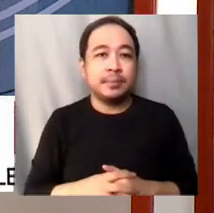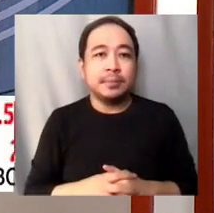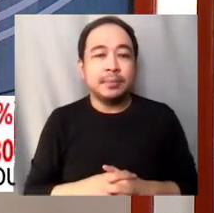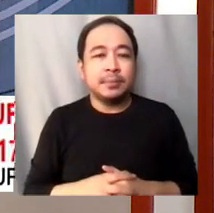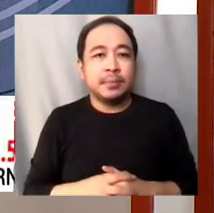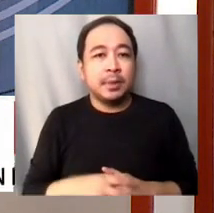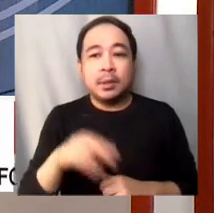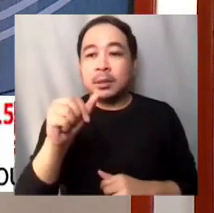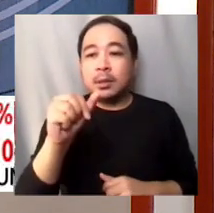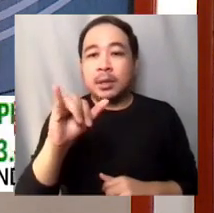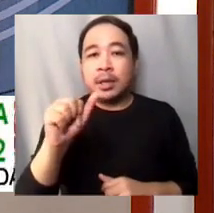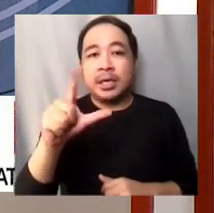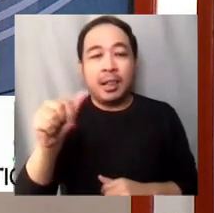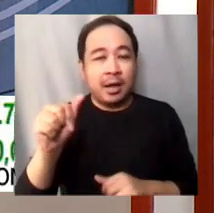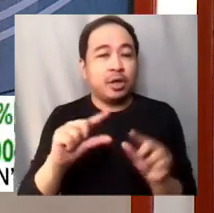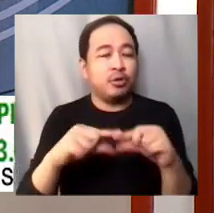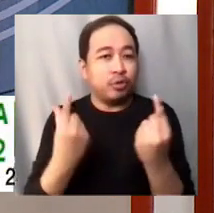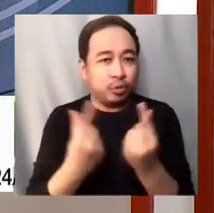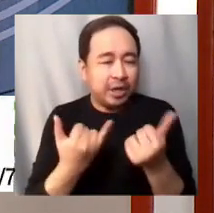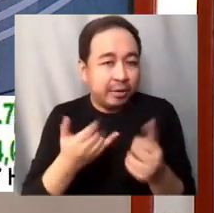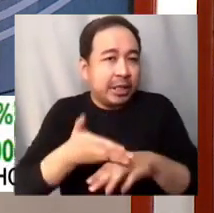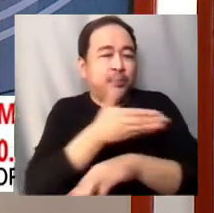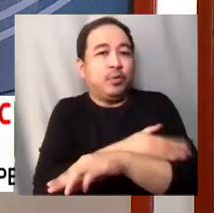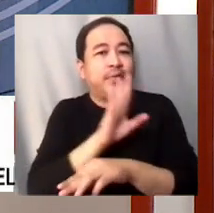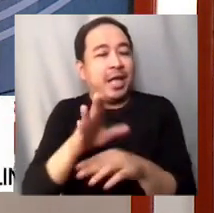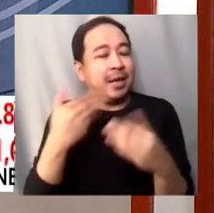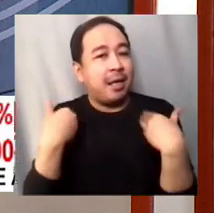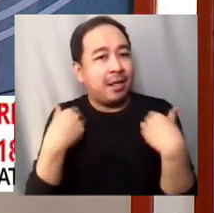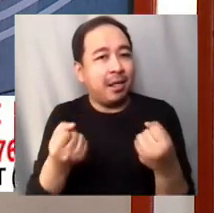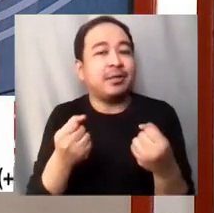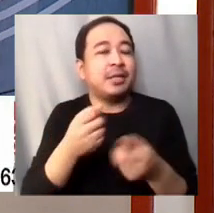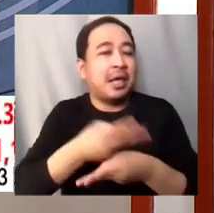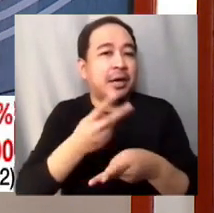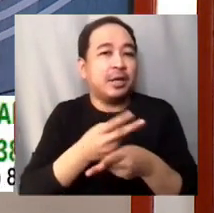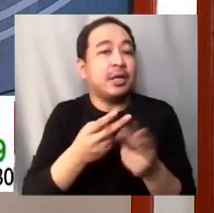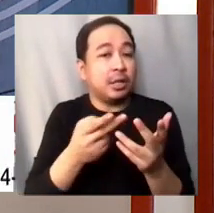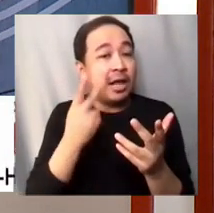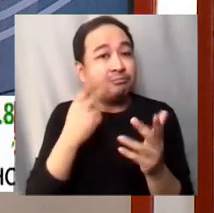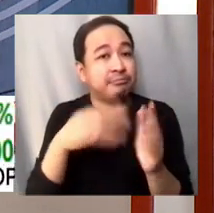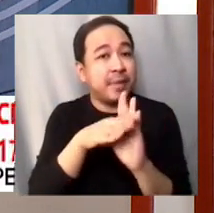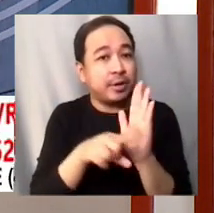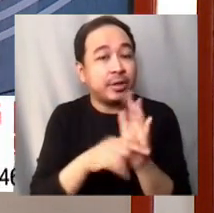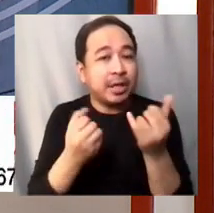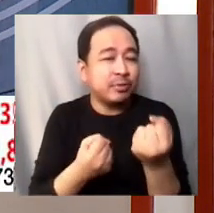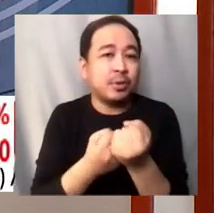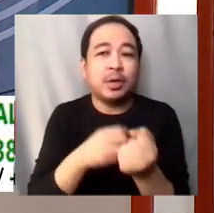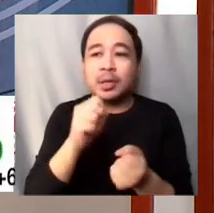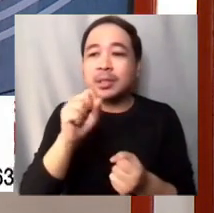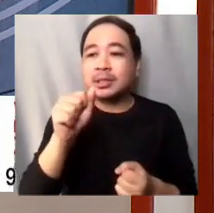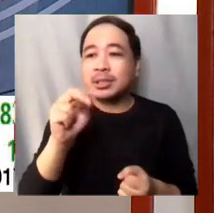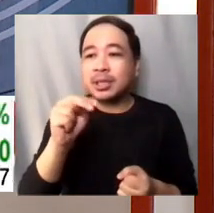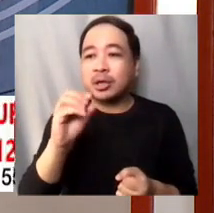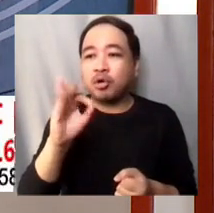The Ayala Group further beefs up its healthcare portfolio as it partners with global healthcare giant Sanofi on treatments for